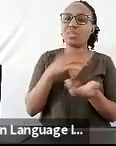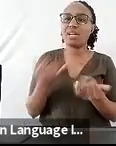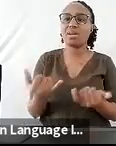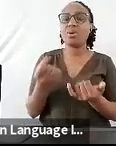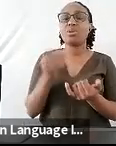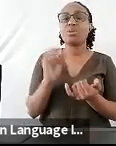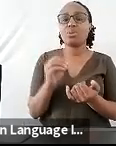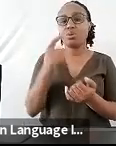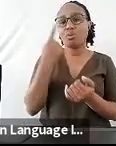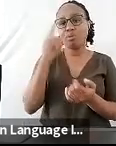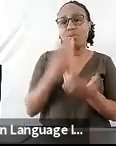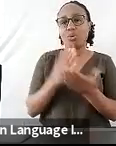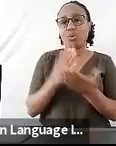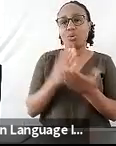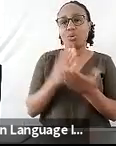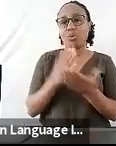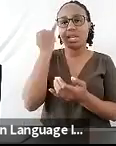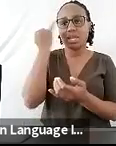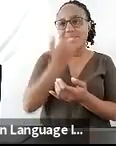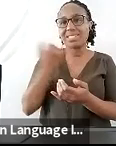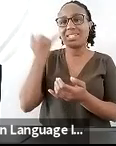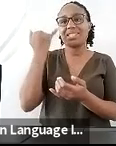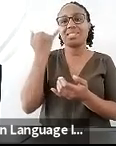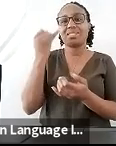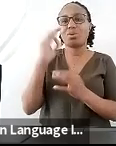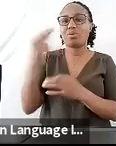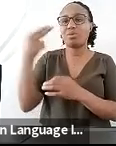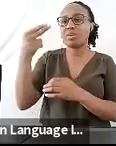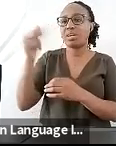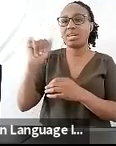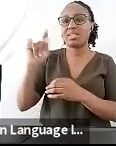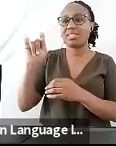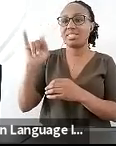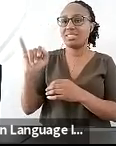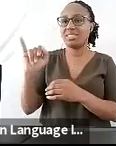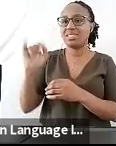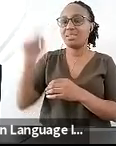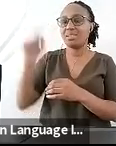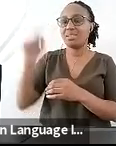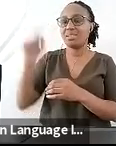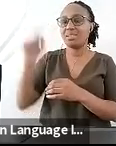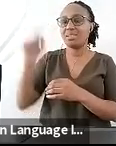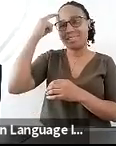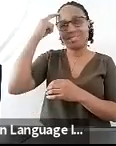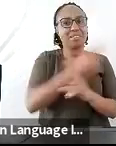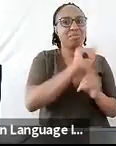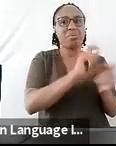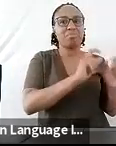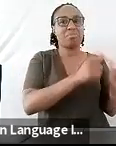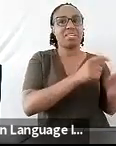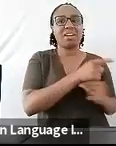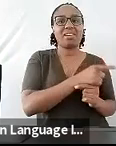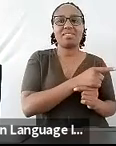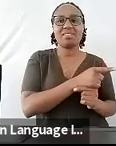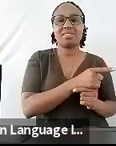my mind of Haiti are so different from the images that are produced about Haiti. And I think one thing you say that's so interesting now is